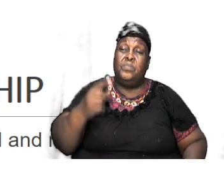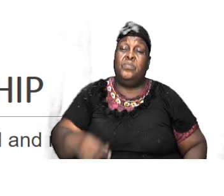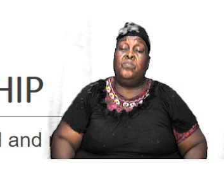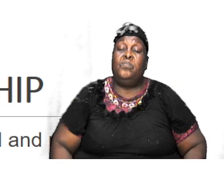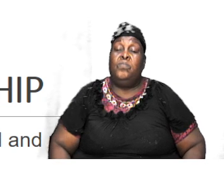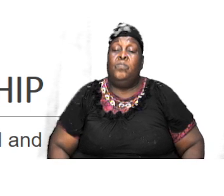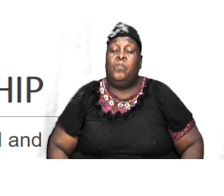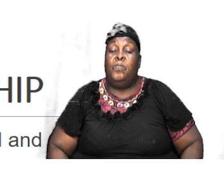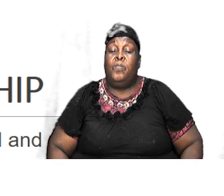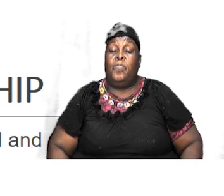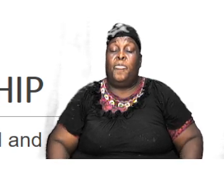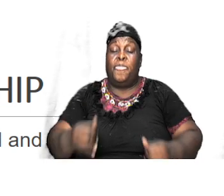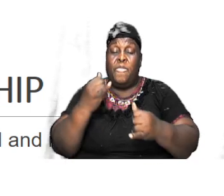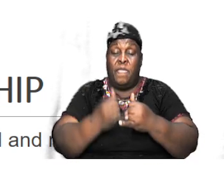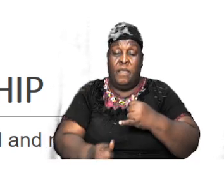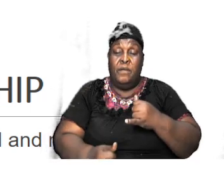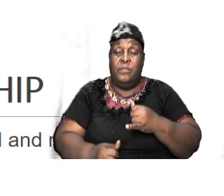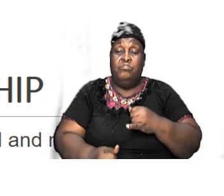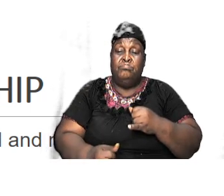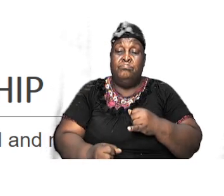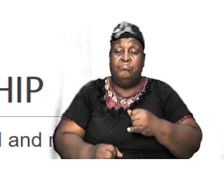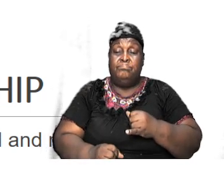Now finally, in